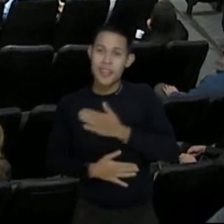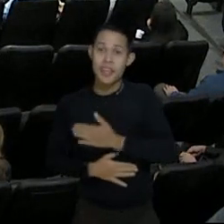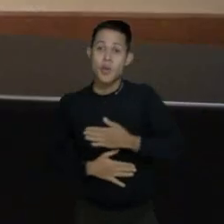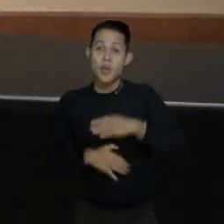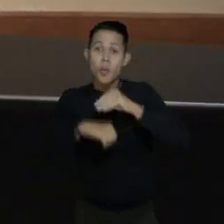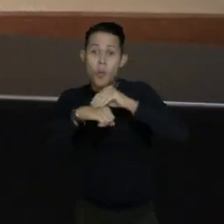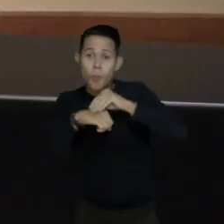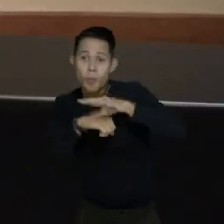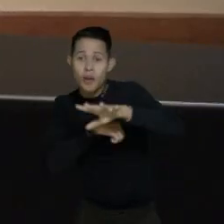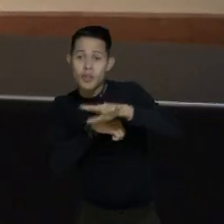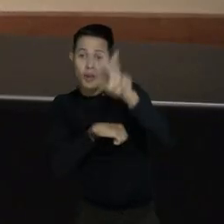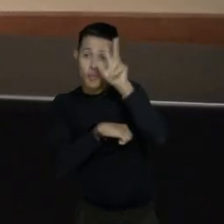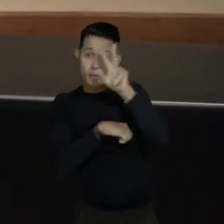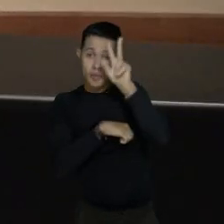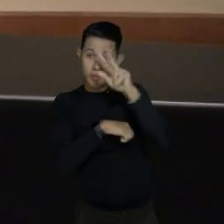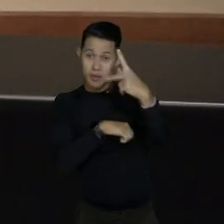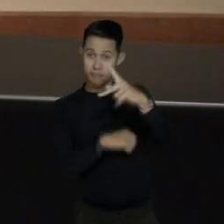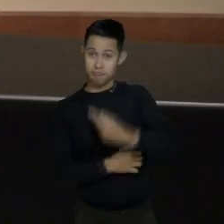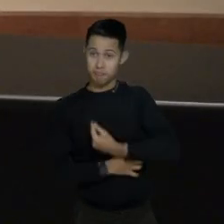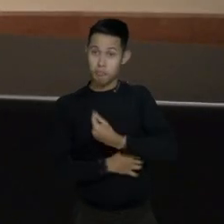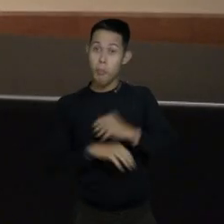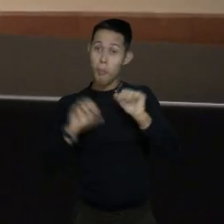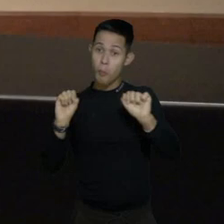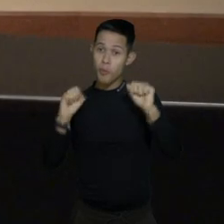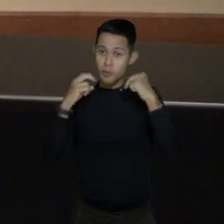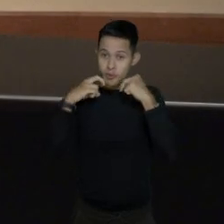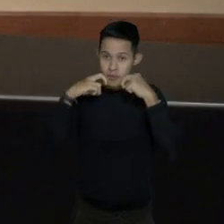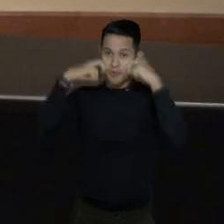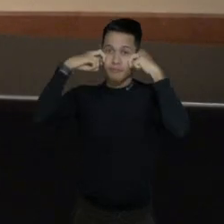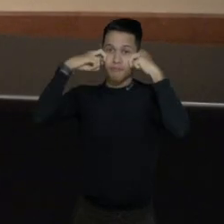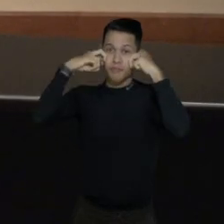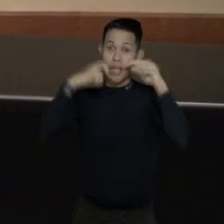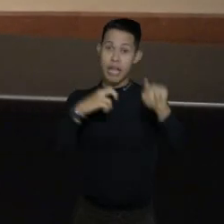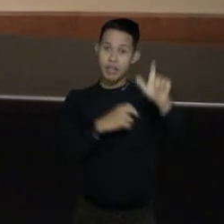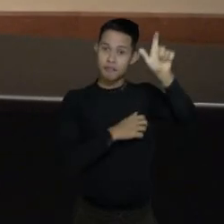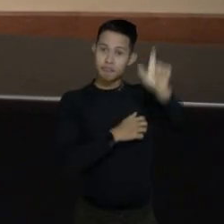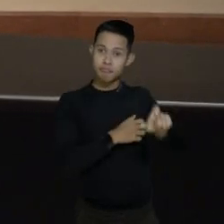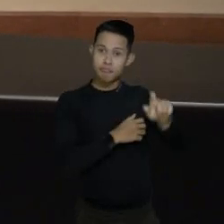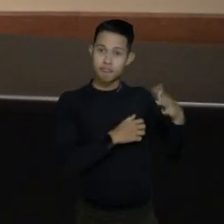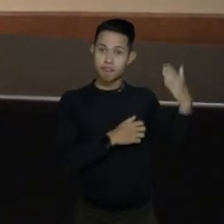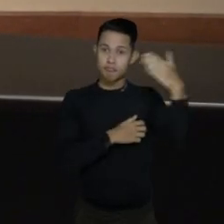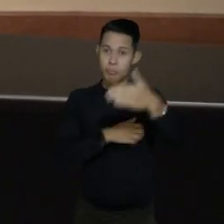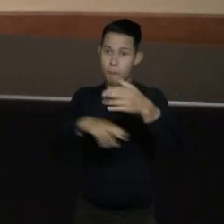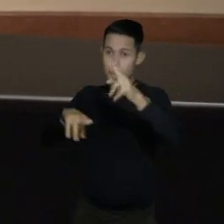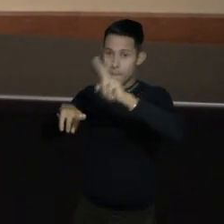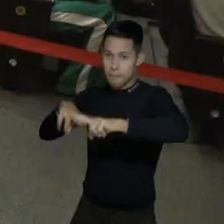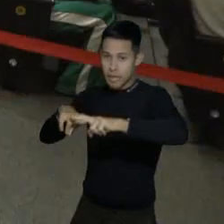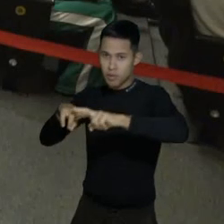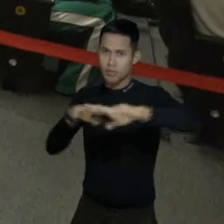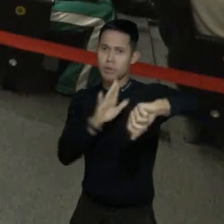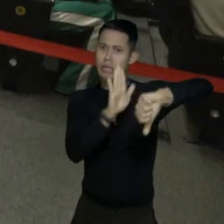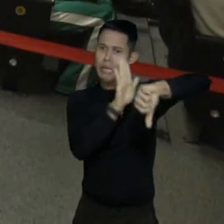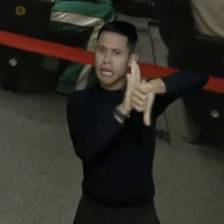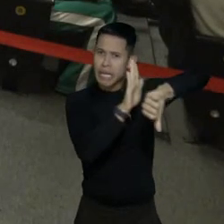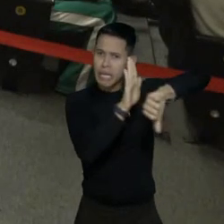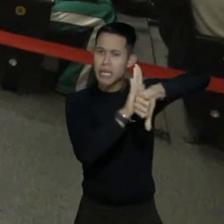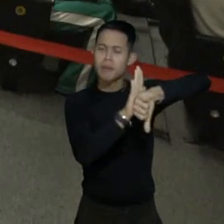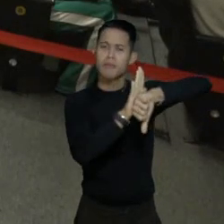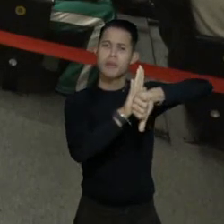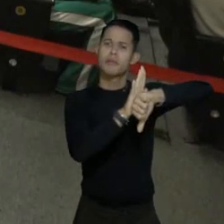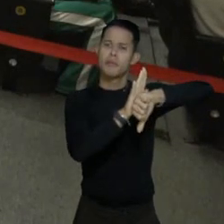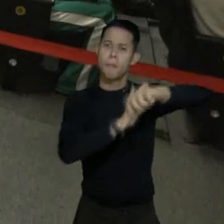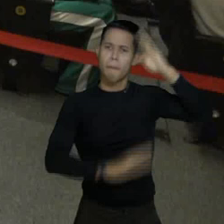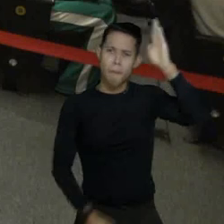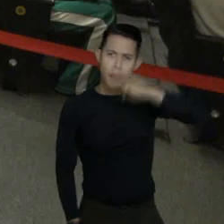História da qual ele podia ter muita vergonha né ele foi pra cadeia ele cometeu crimes ele enfim eh